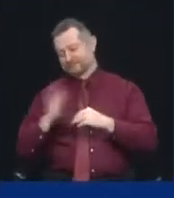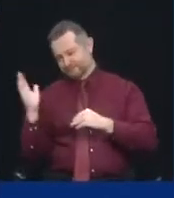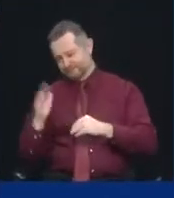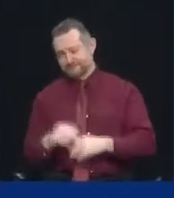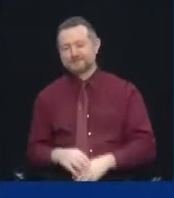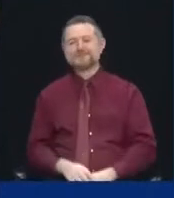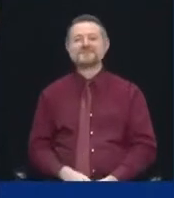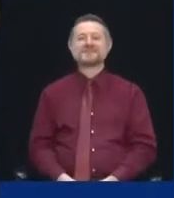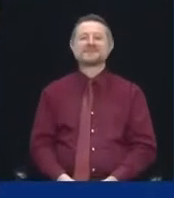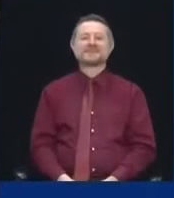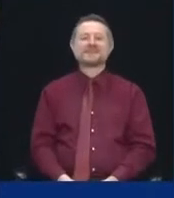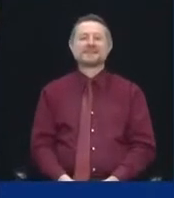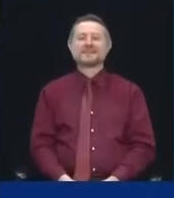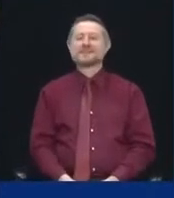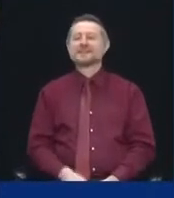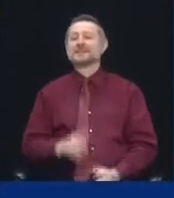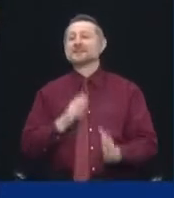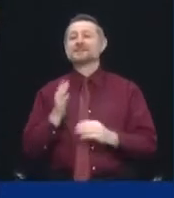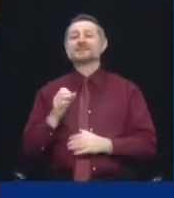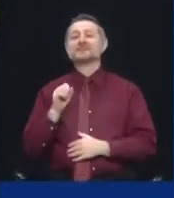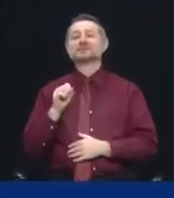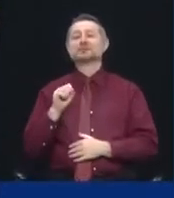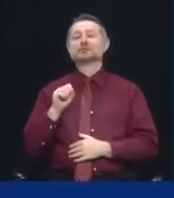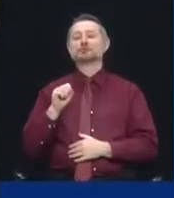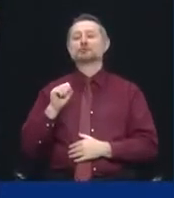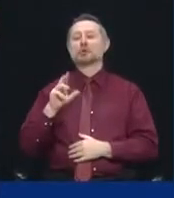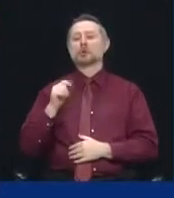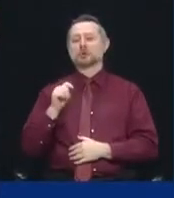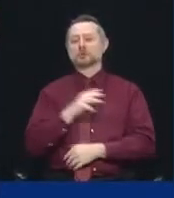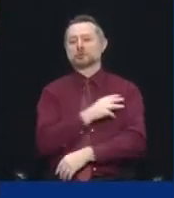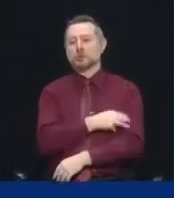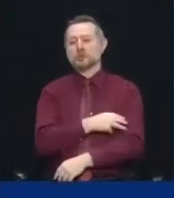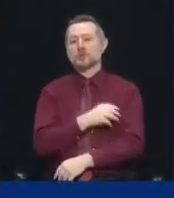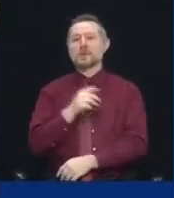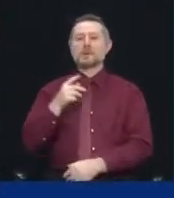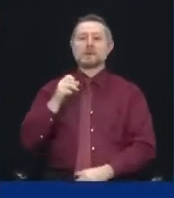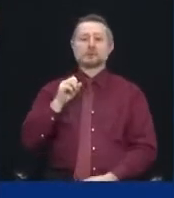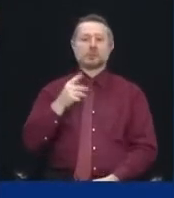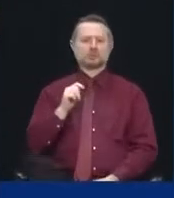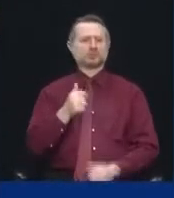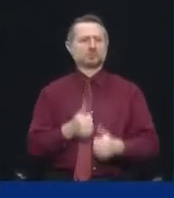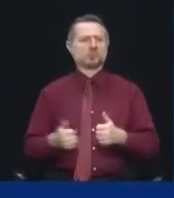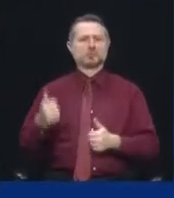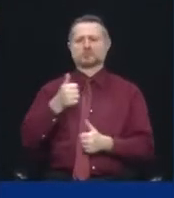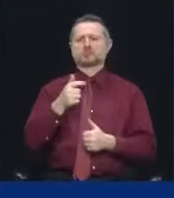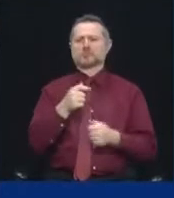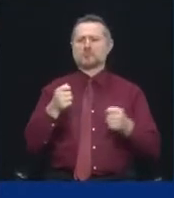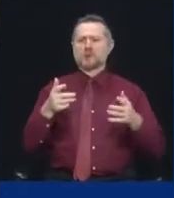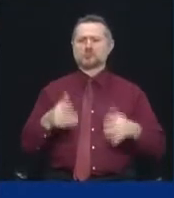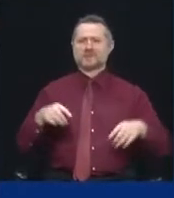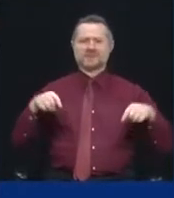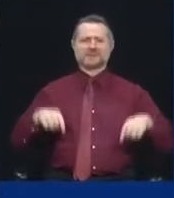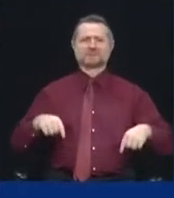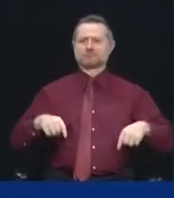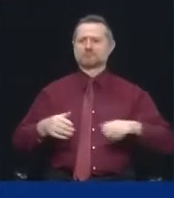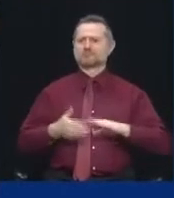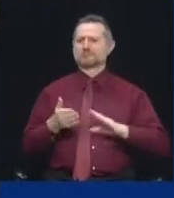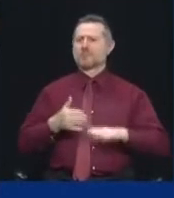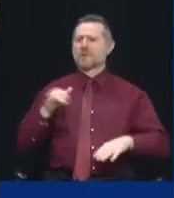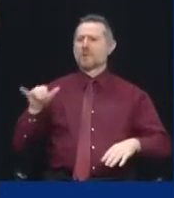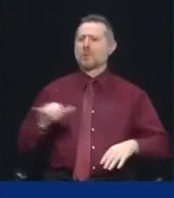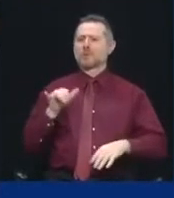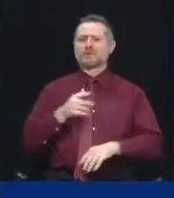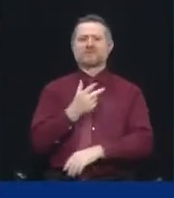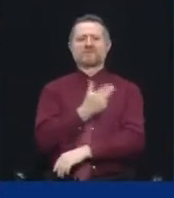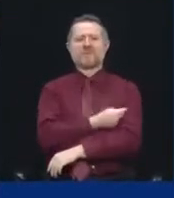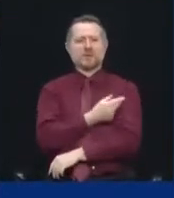To Sergeant Archana Chong, who is the site commander for the Yonkers mass vaccination